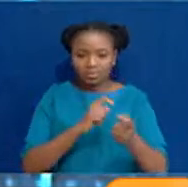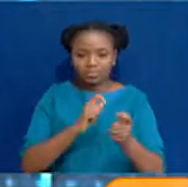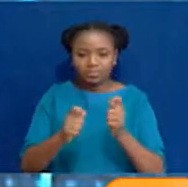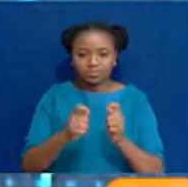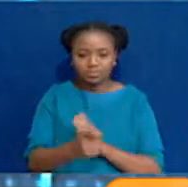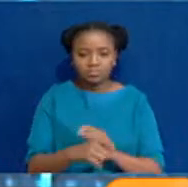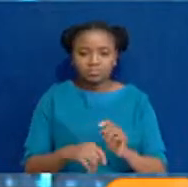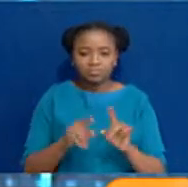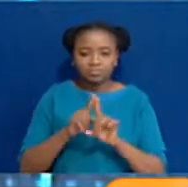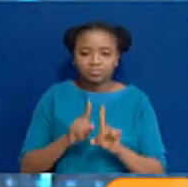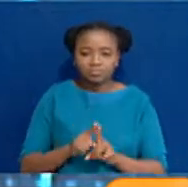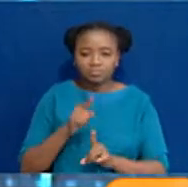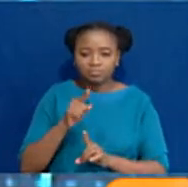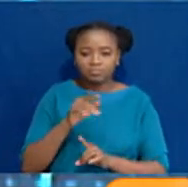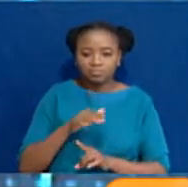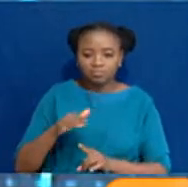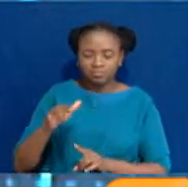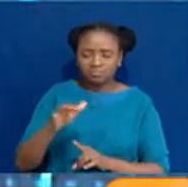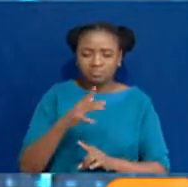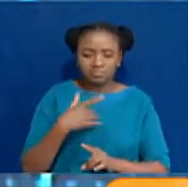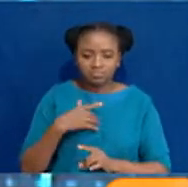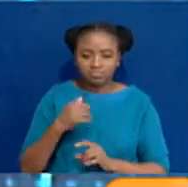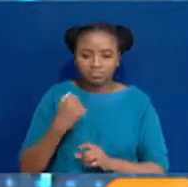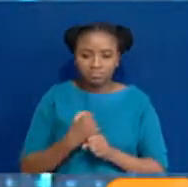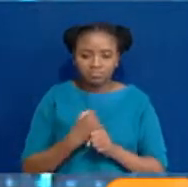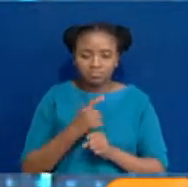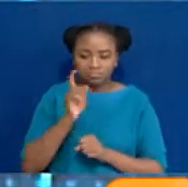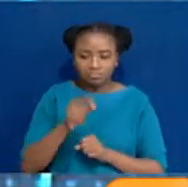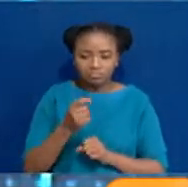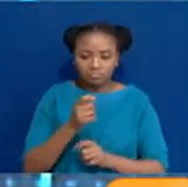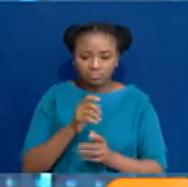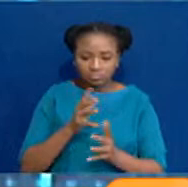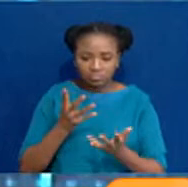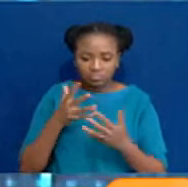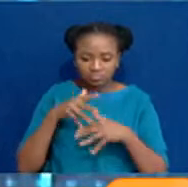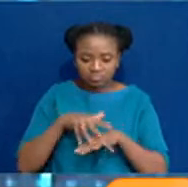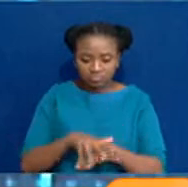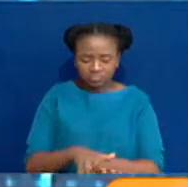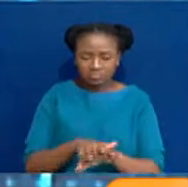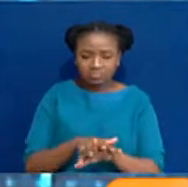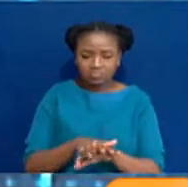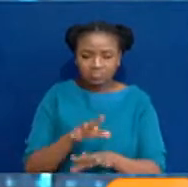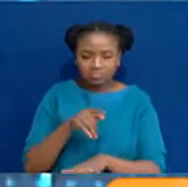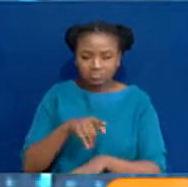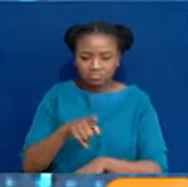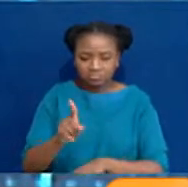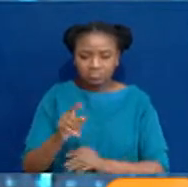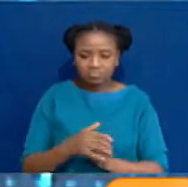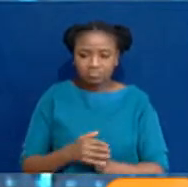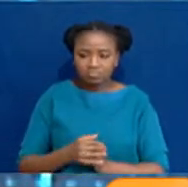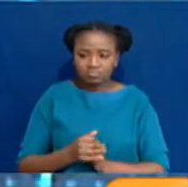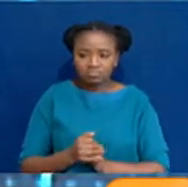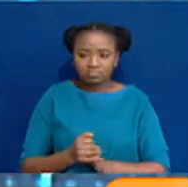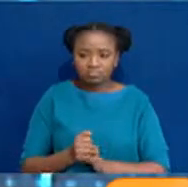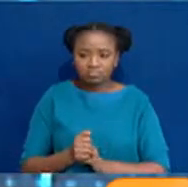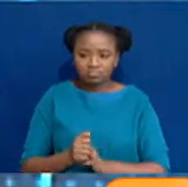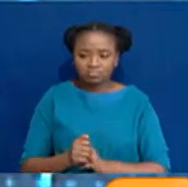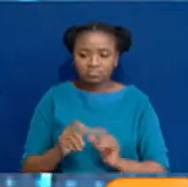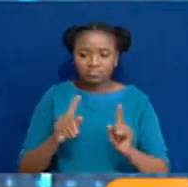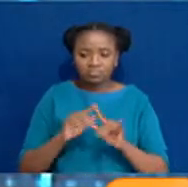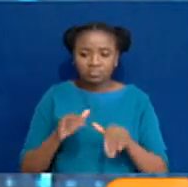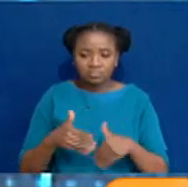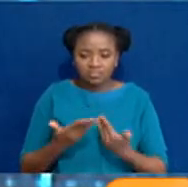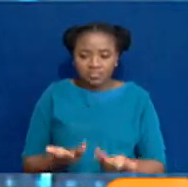play in that operational environment change, you need to reorient yourself, to align yourself to that operational environment. How we are